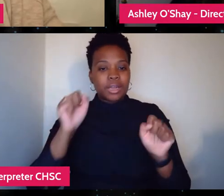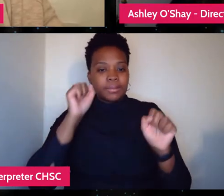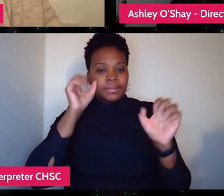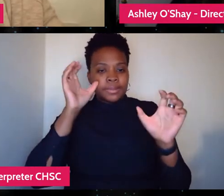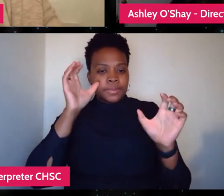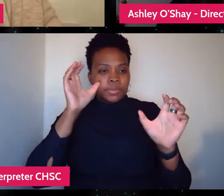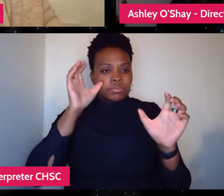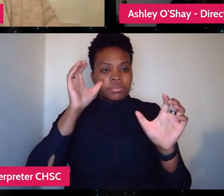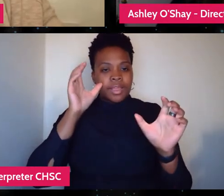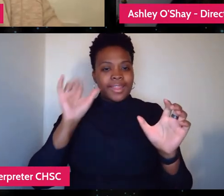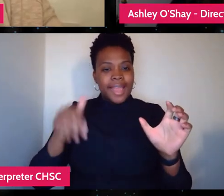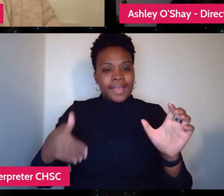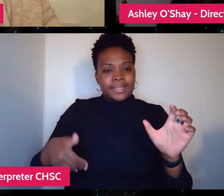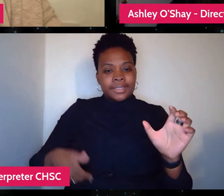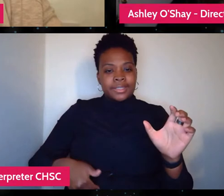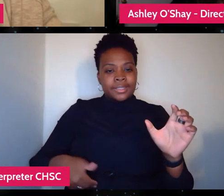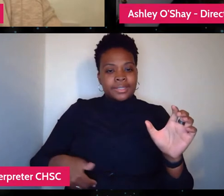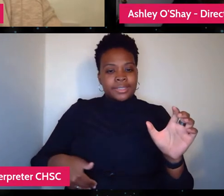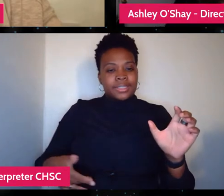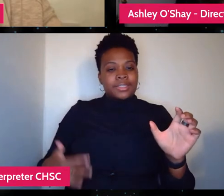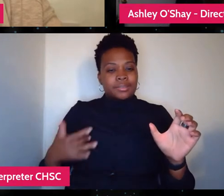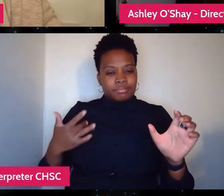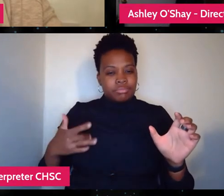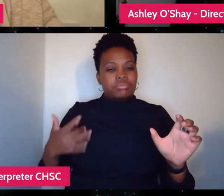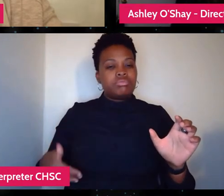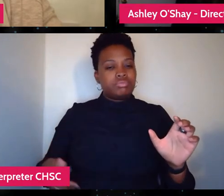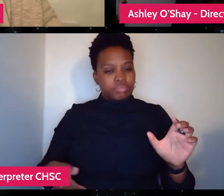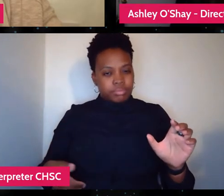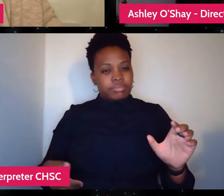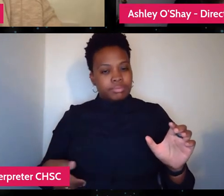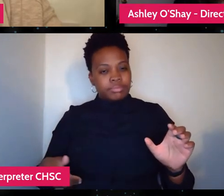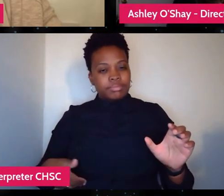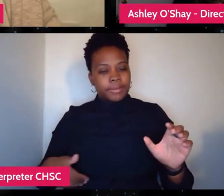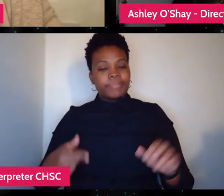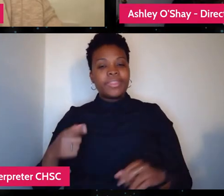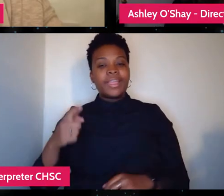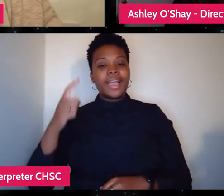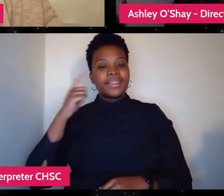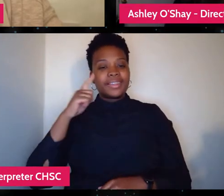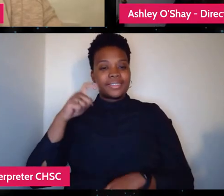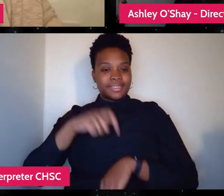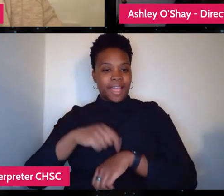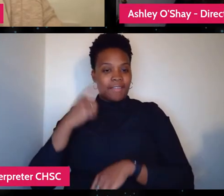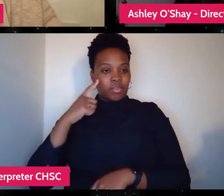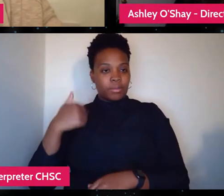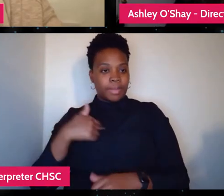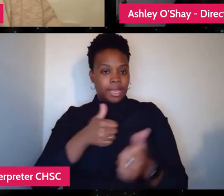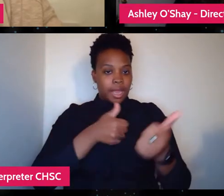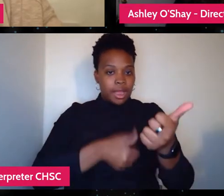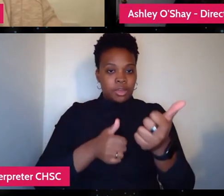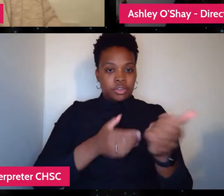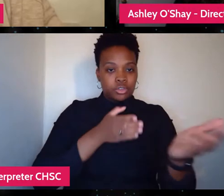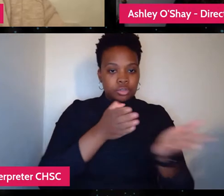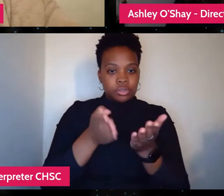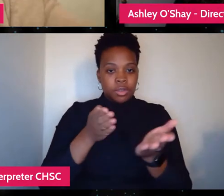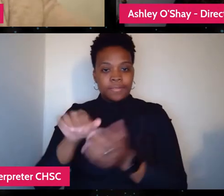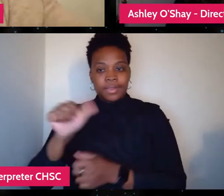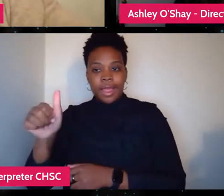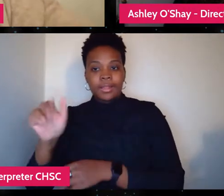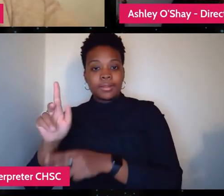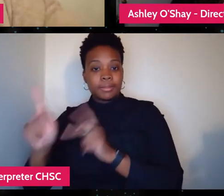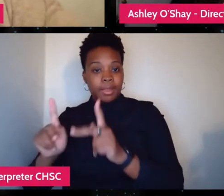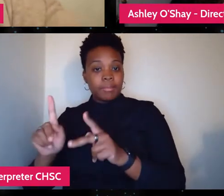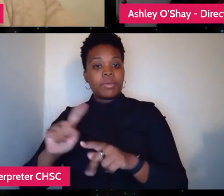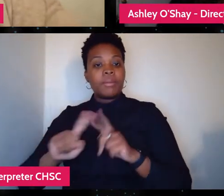instinct, because I think that there's times for me to be in service of other people, and then there's times for me to be in service of films